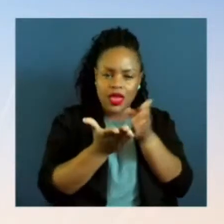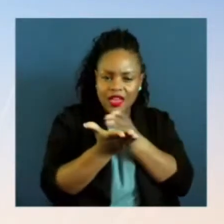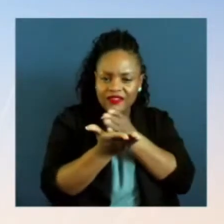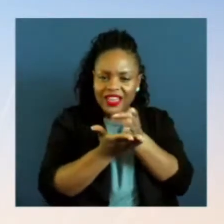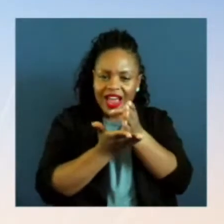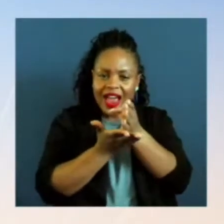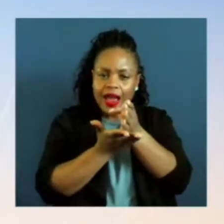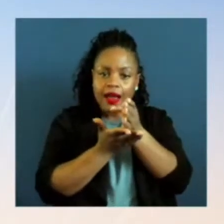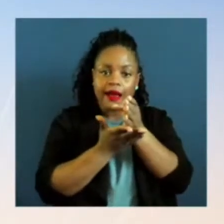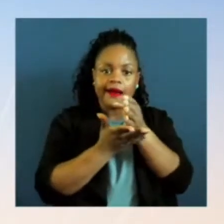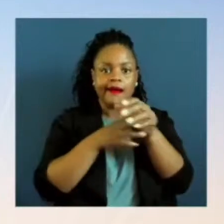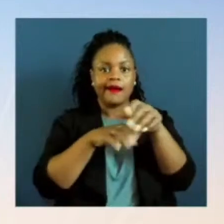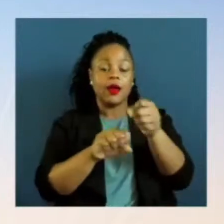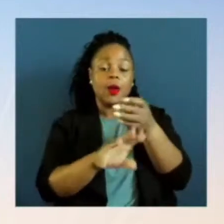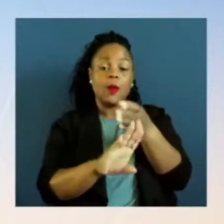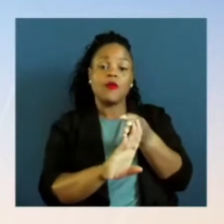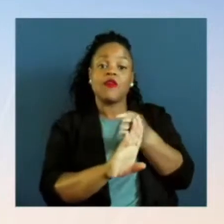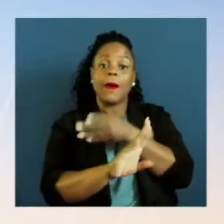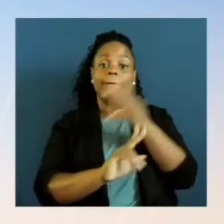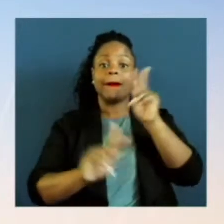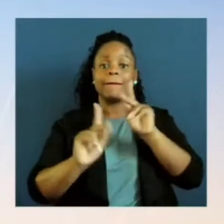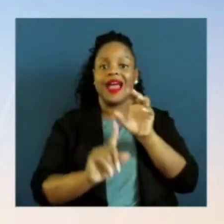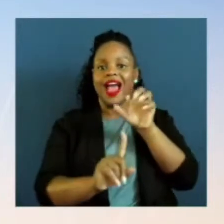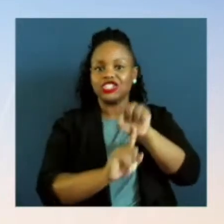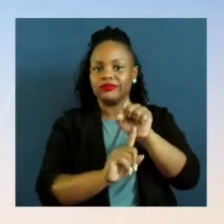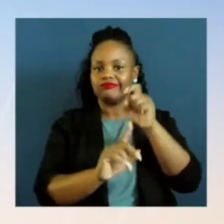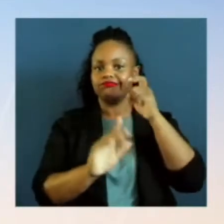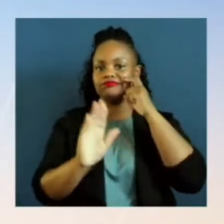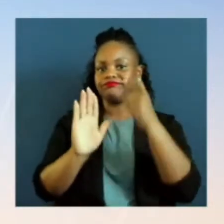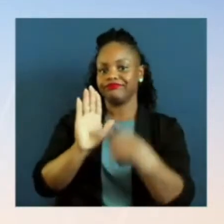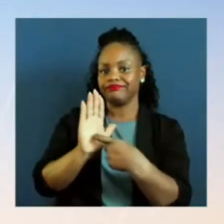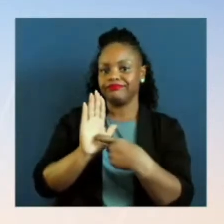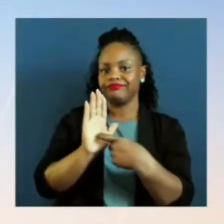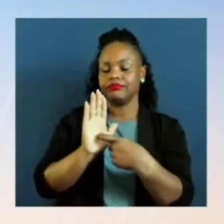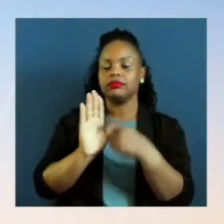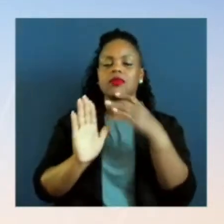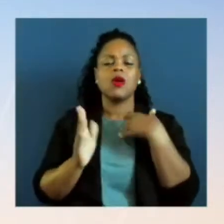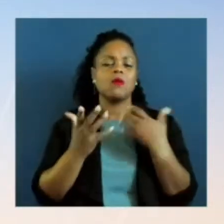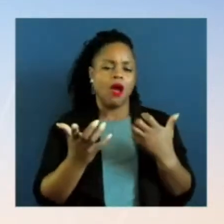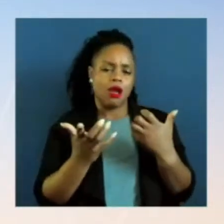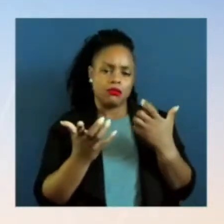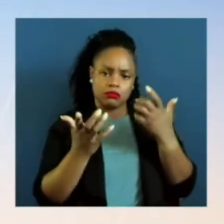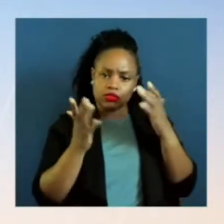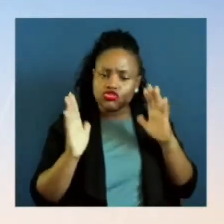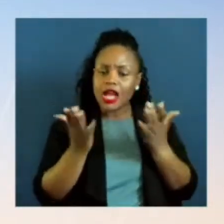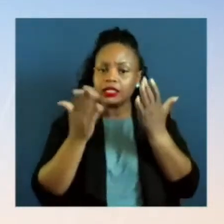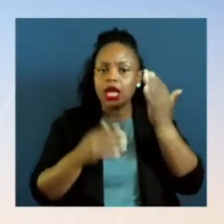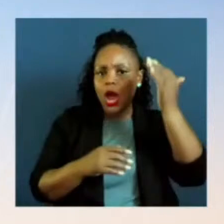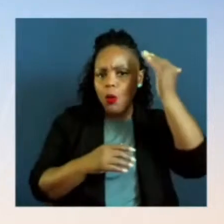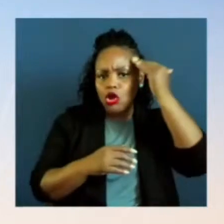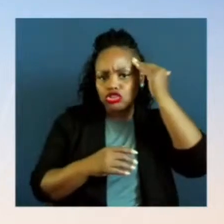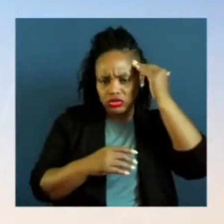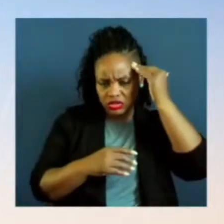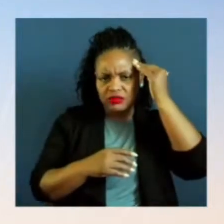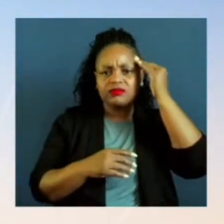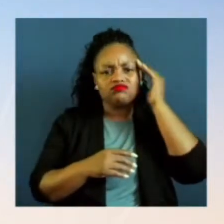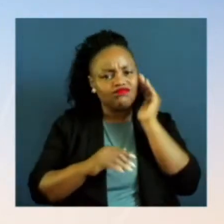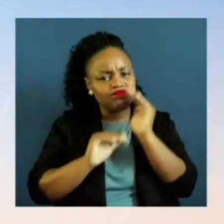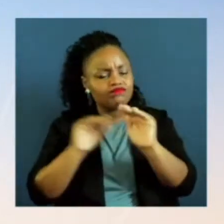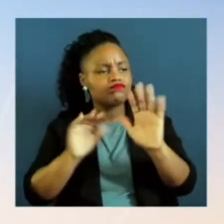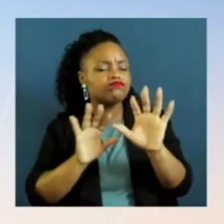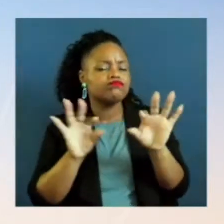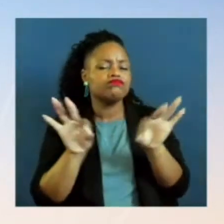So as the long weekend comes, we want to raise awareness, and this need for awareness is particularly for critical infrastructure owners